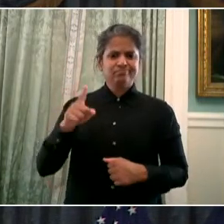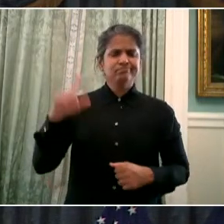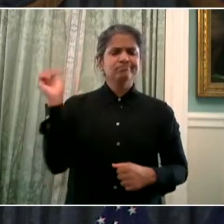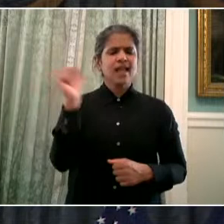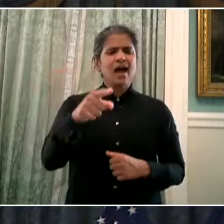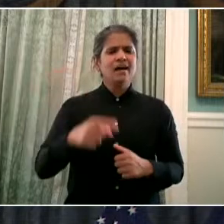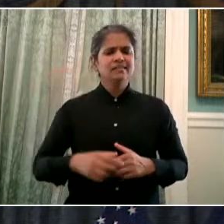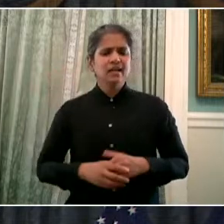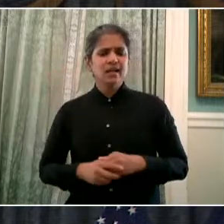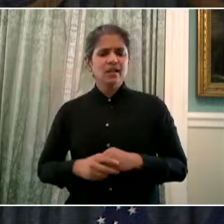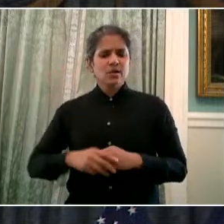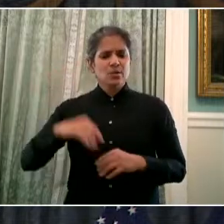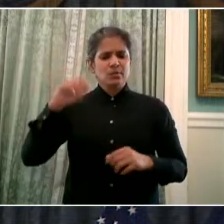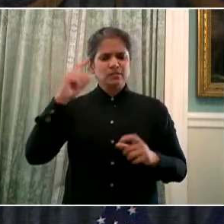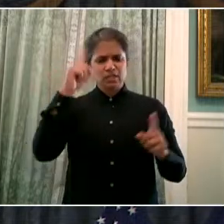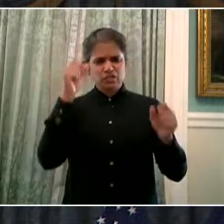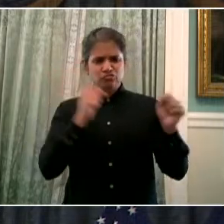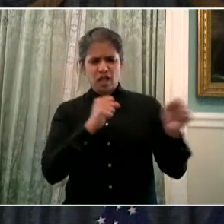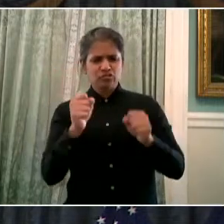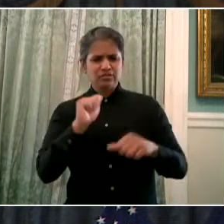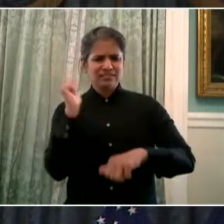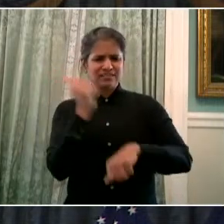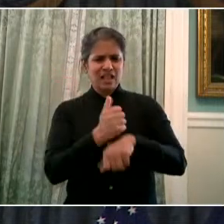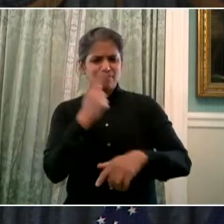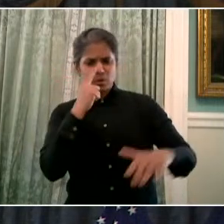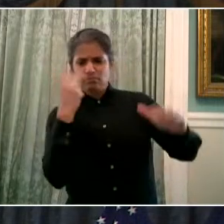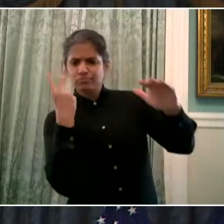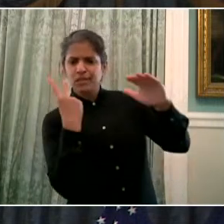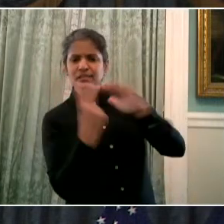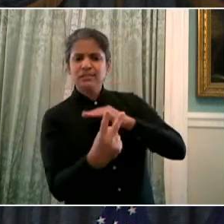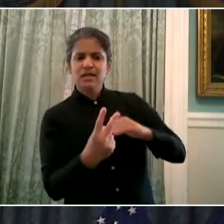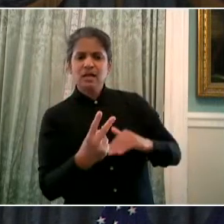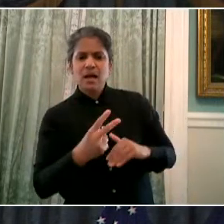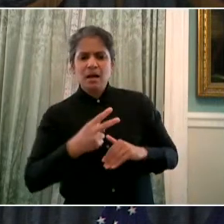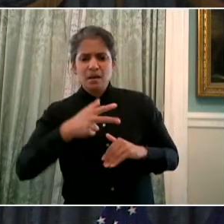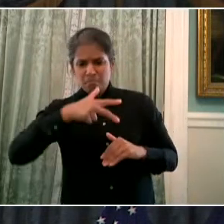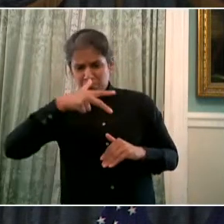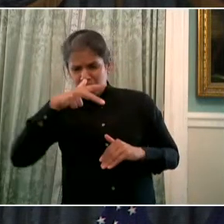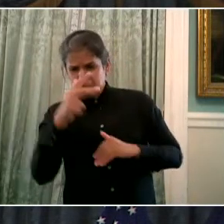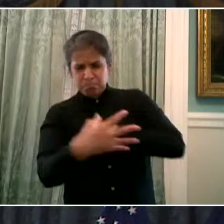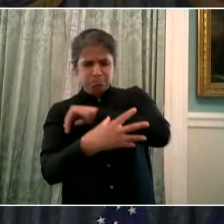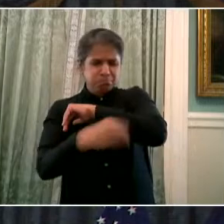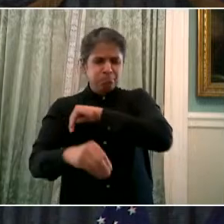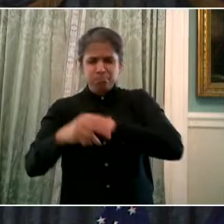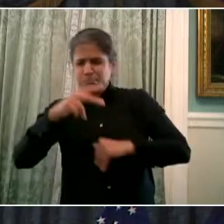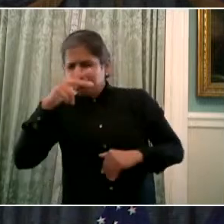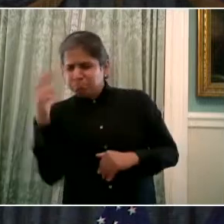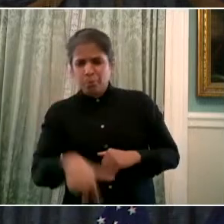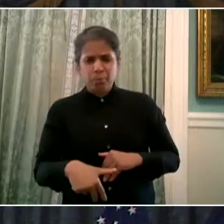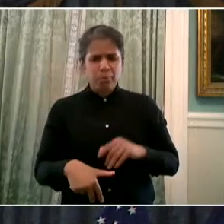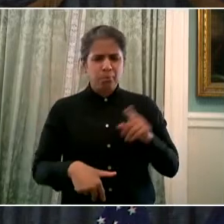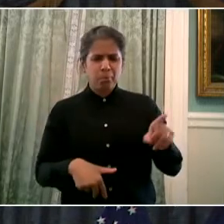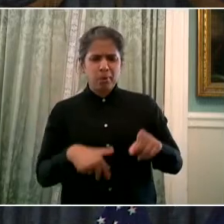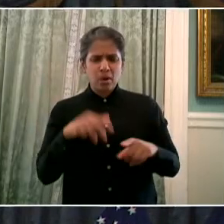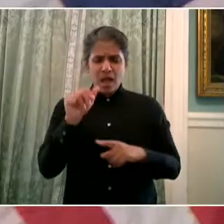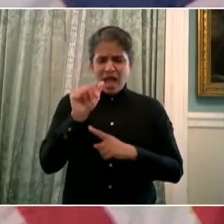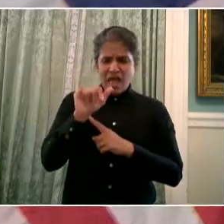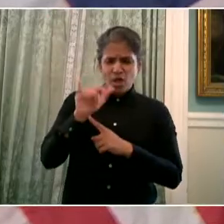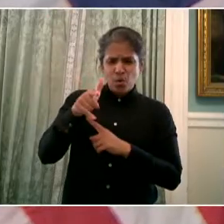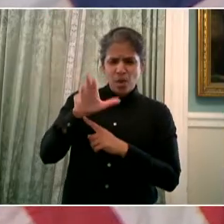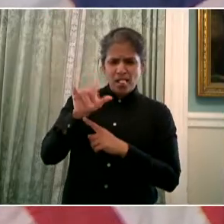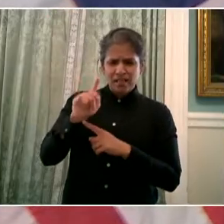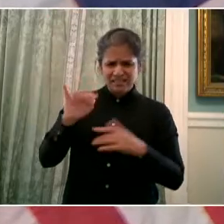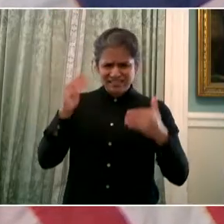poor air quality events? If so, how far in advance can we expect to see advisories? It's a great